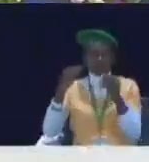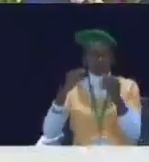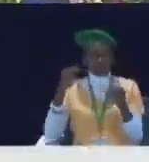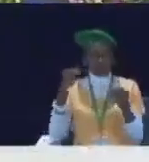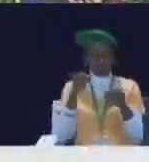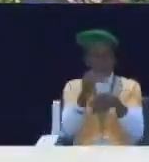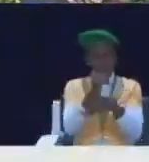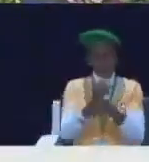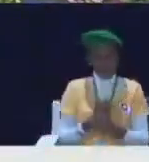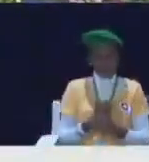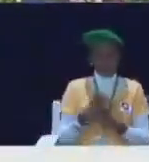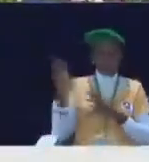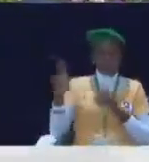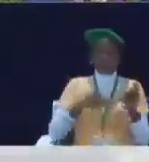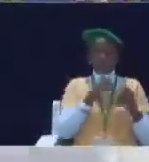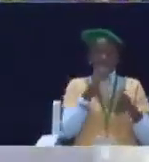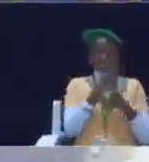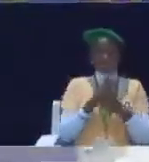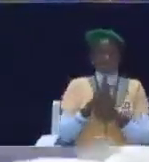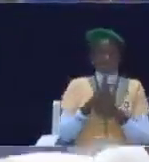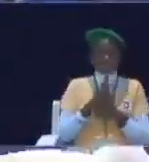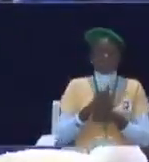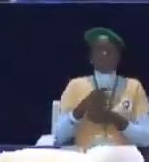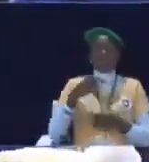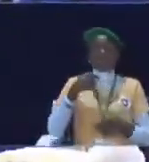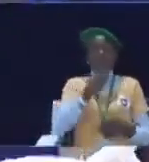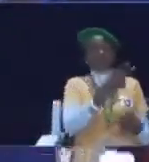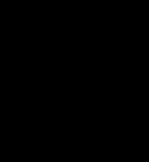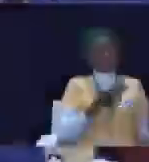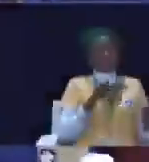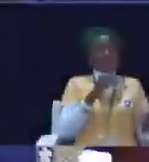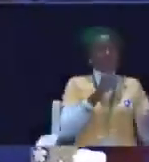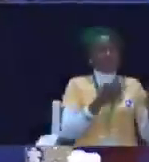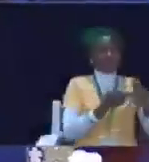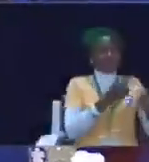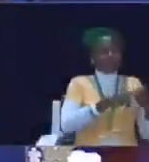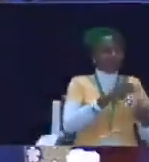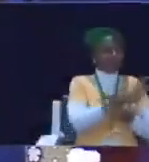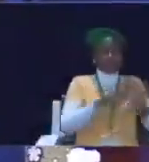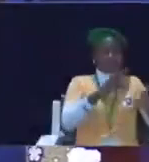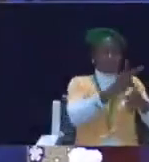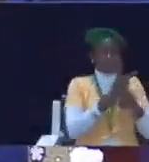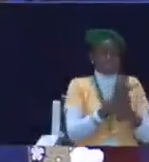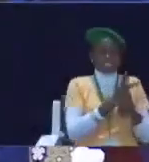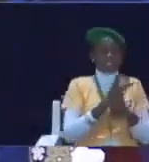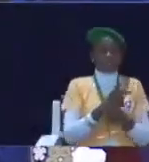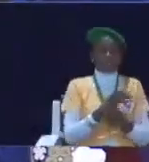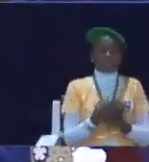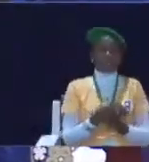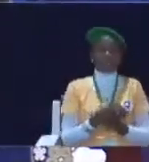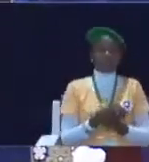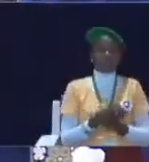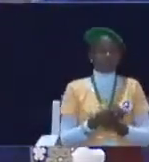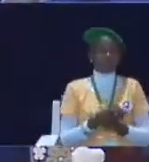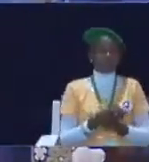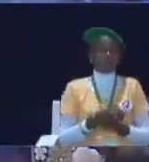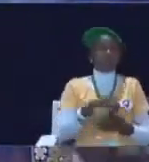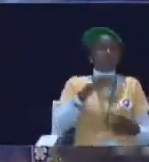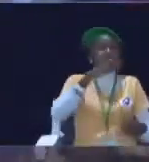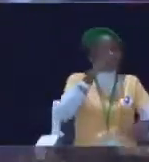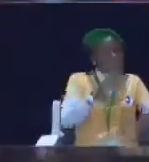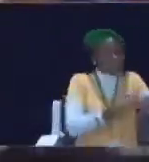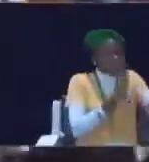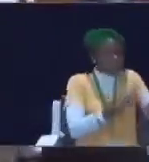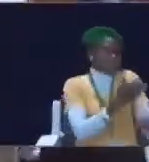inhabited. Do not fear. I want you to tap your neighbor and tell your neighbor, do not fear. I say, tap your